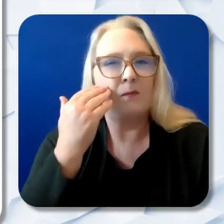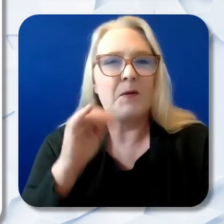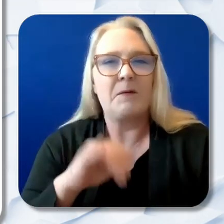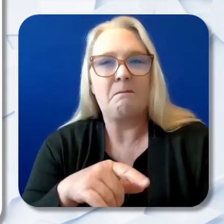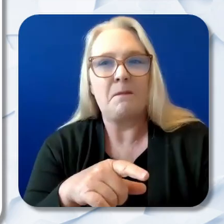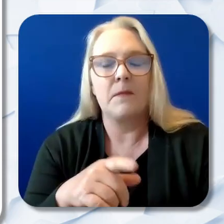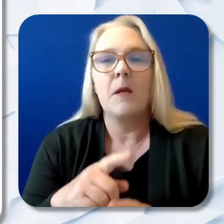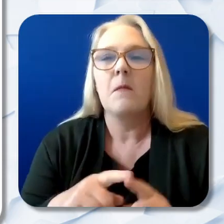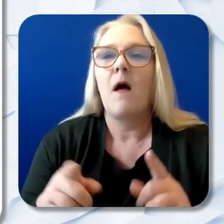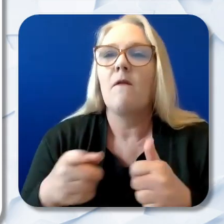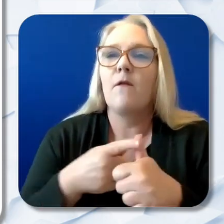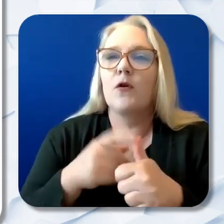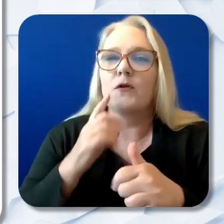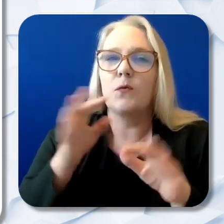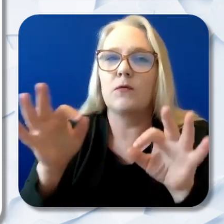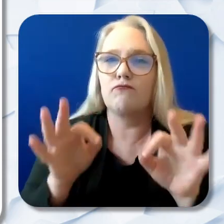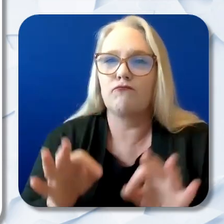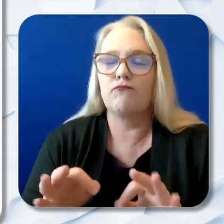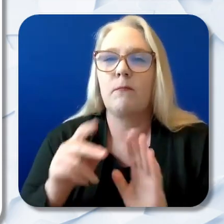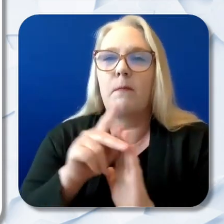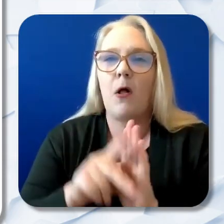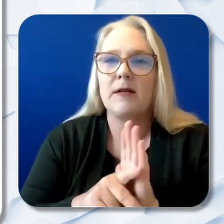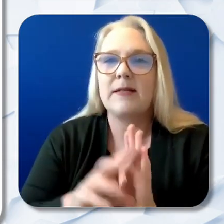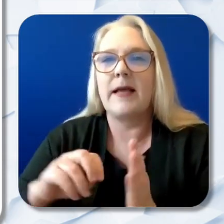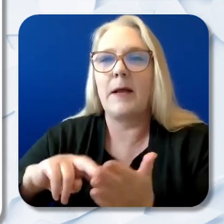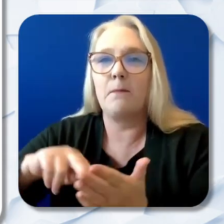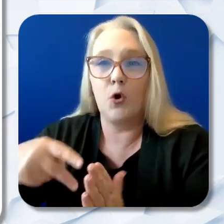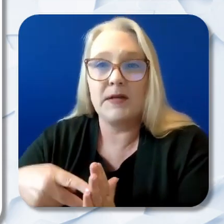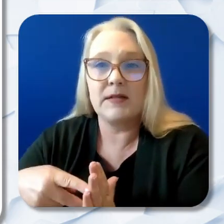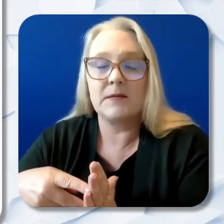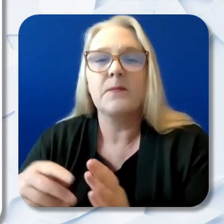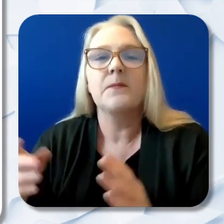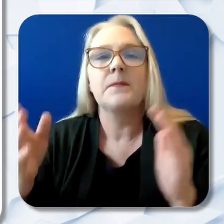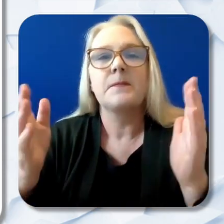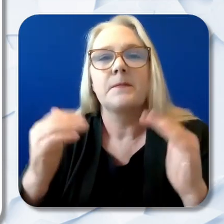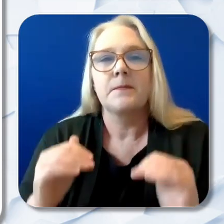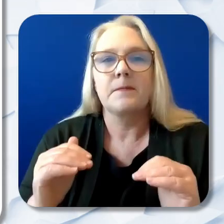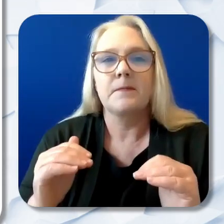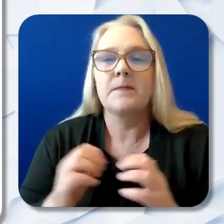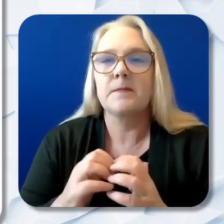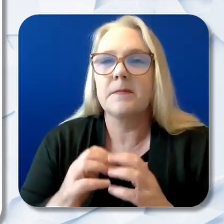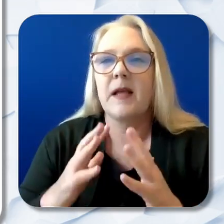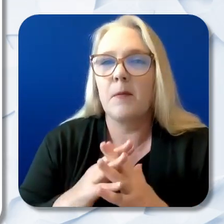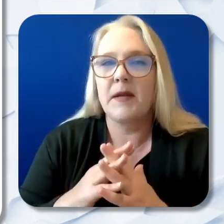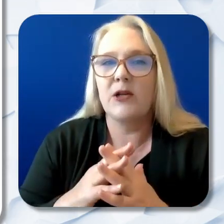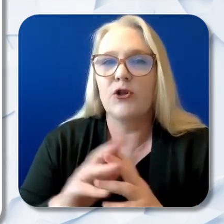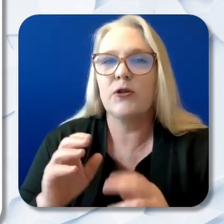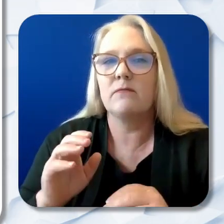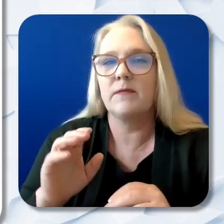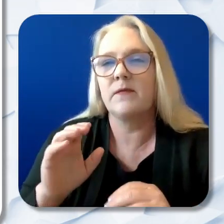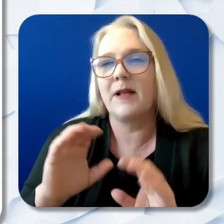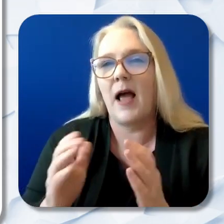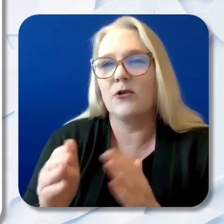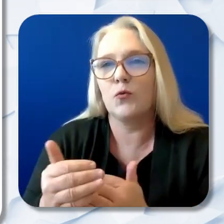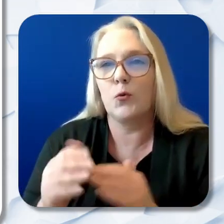first, we will give an overview of the policy and purpose, and then we will move into to discuss the implementation of